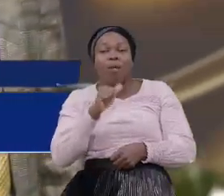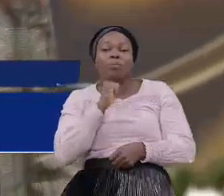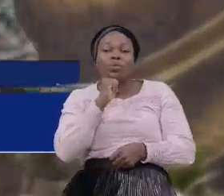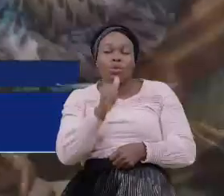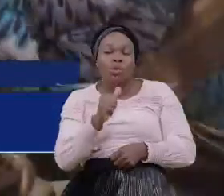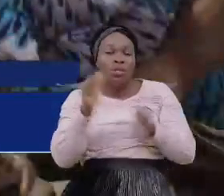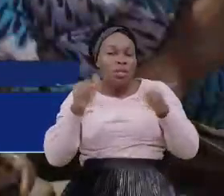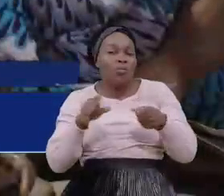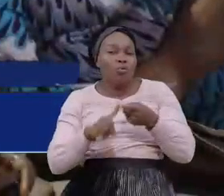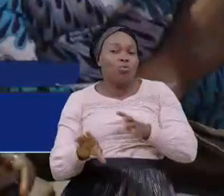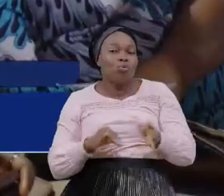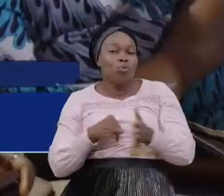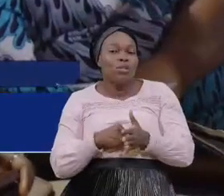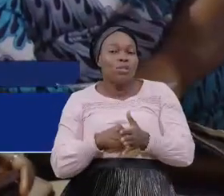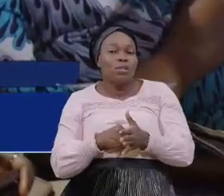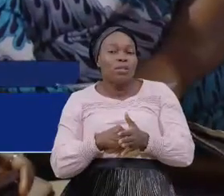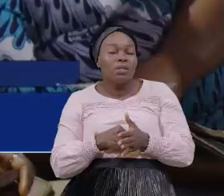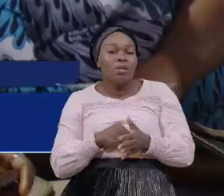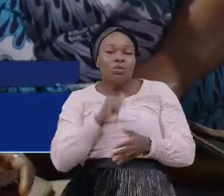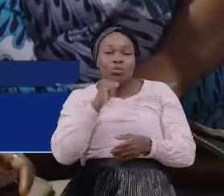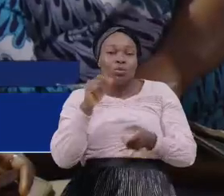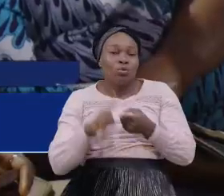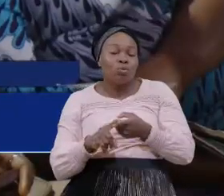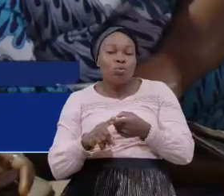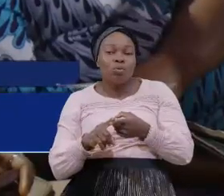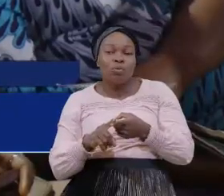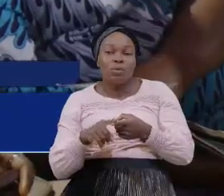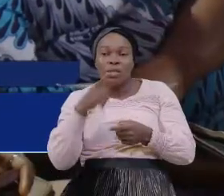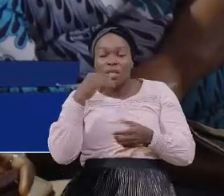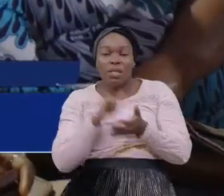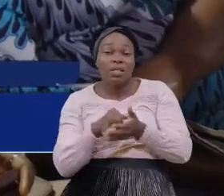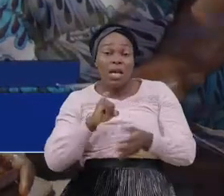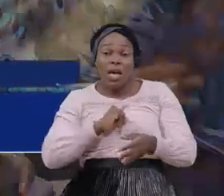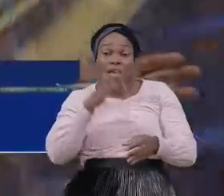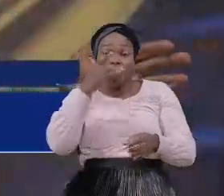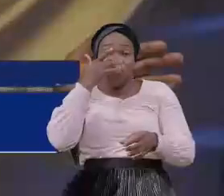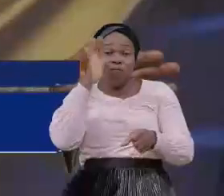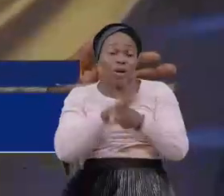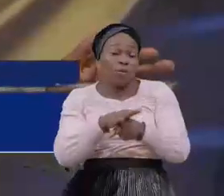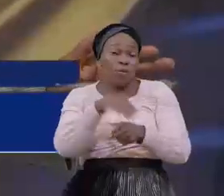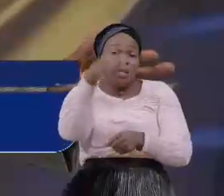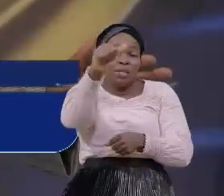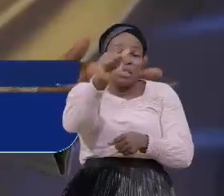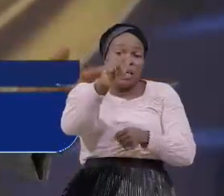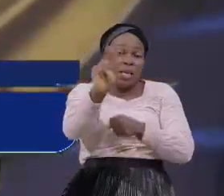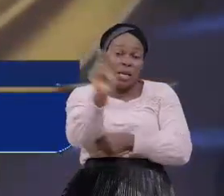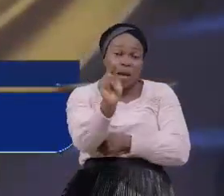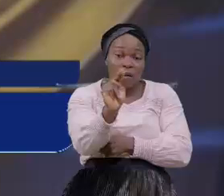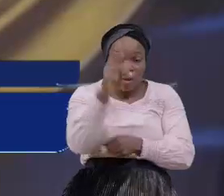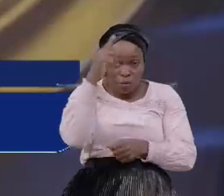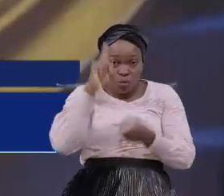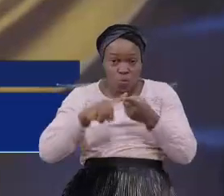of, you know, I vow 10 naira to our church and I'd always give the 10